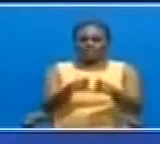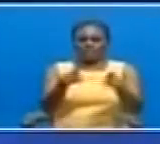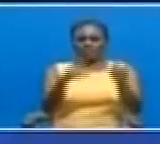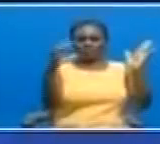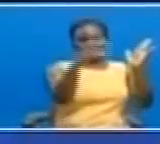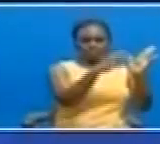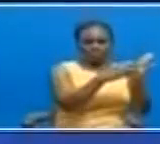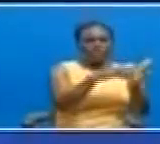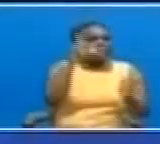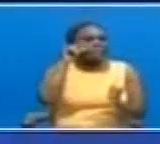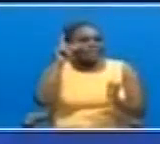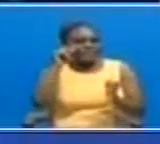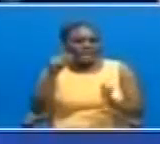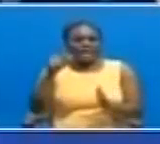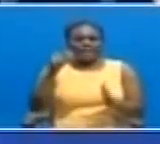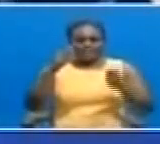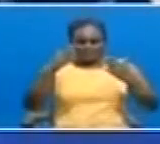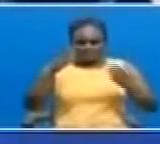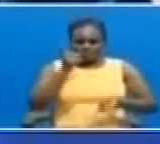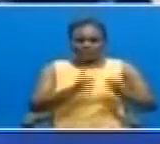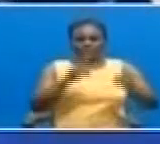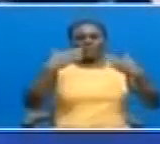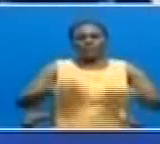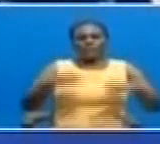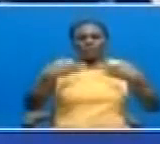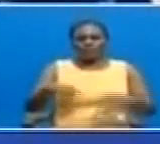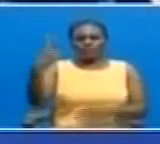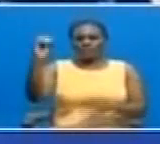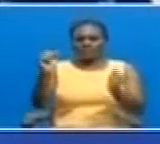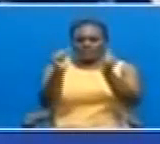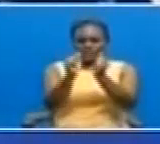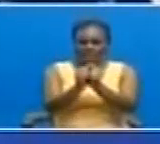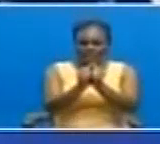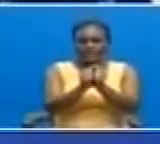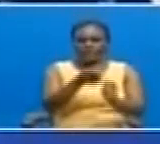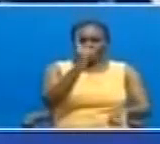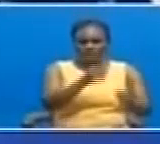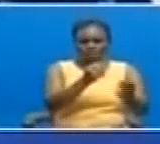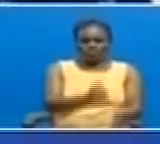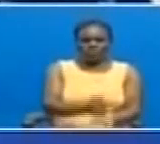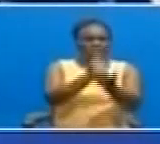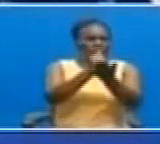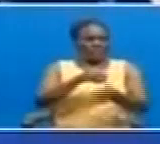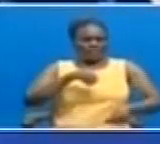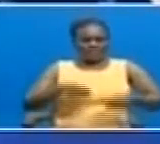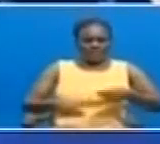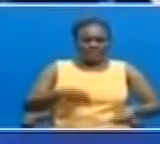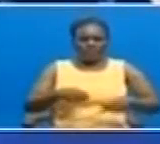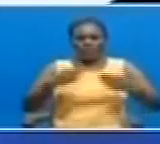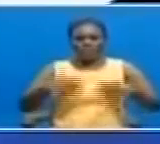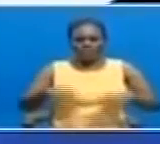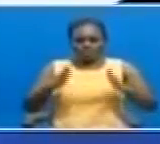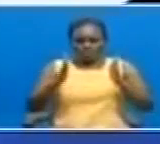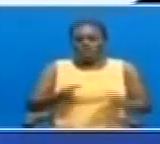picture of the Kenyan athlete Jacqueline Kiplimo, who slowed down during the 2010 Zenkai Marathon to help a disabled athlete drink